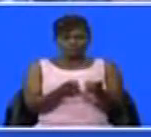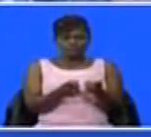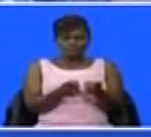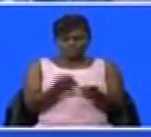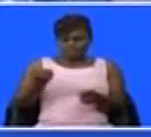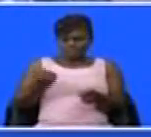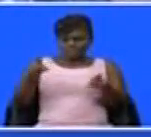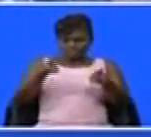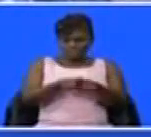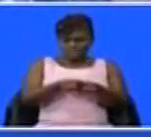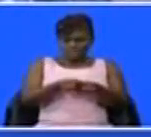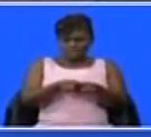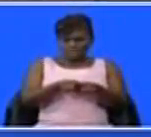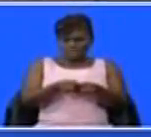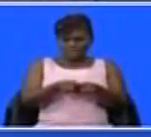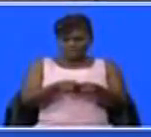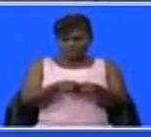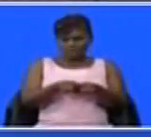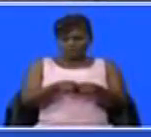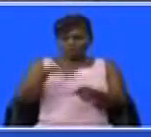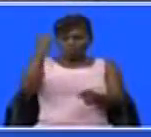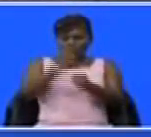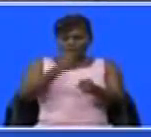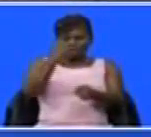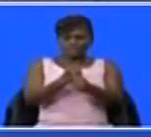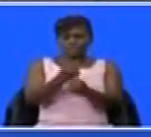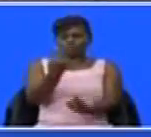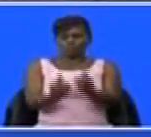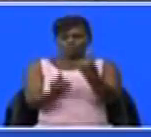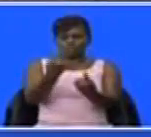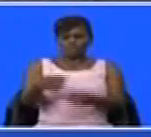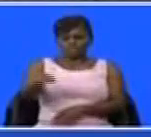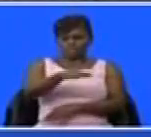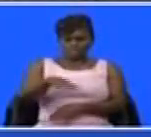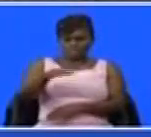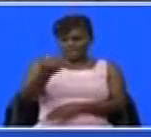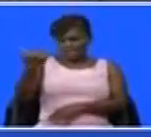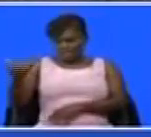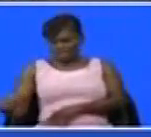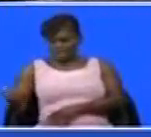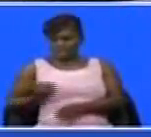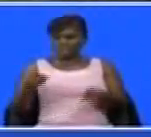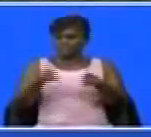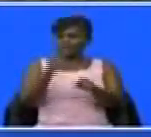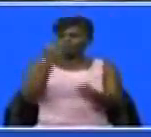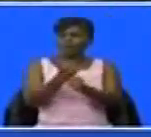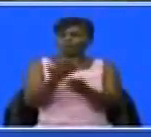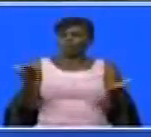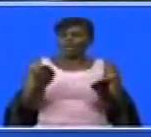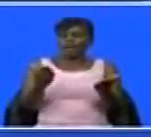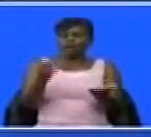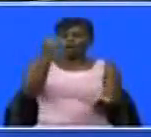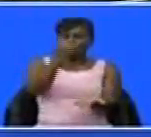One of his sisters, Esther Vusha Kidambi, was working in the catering department and his younger sister works in the front